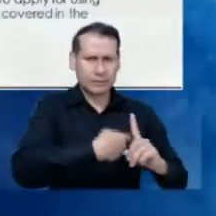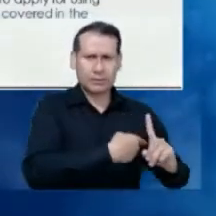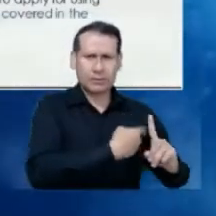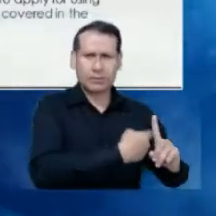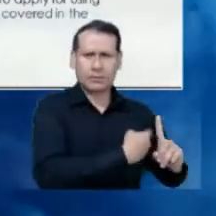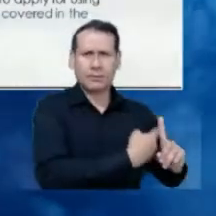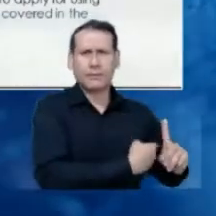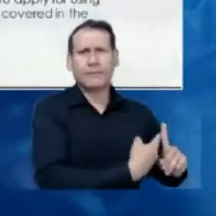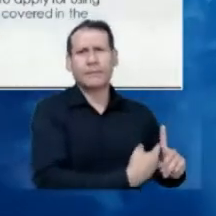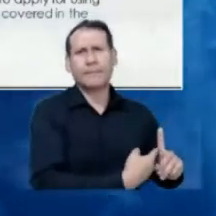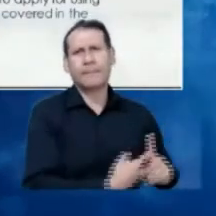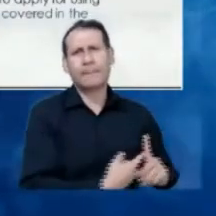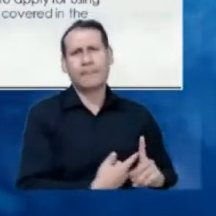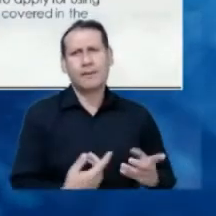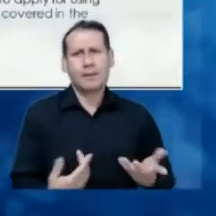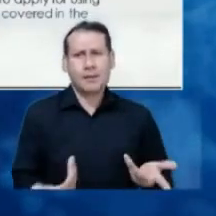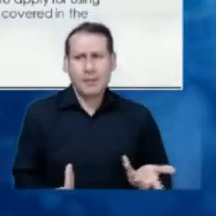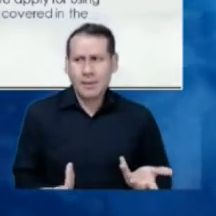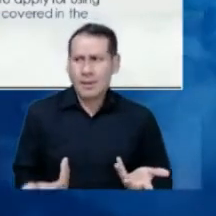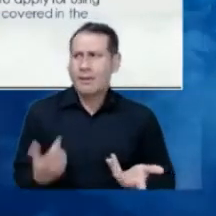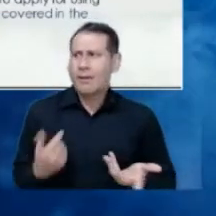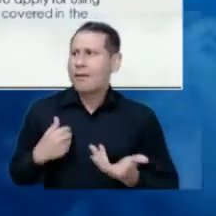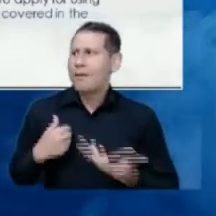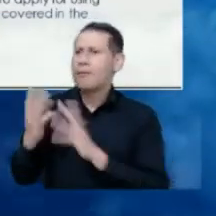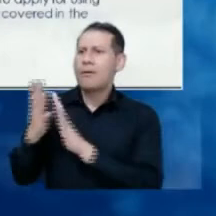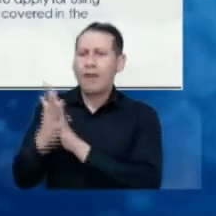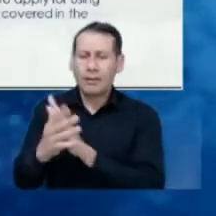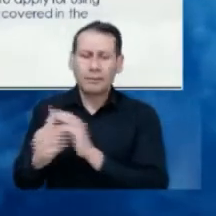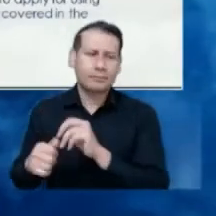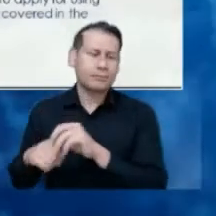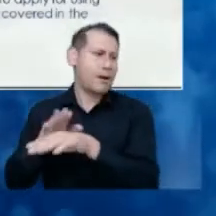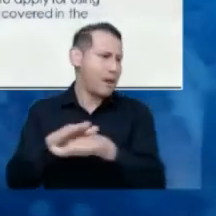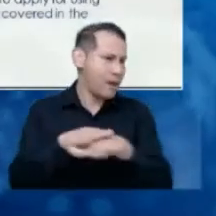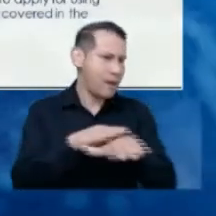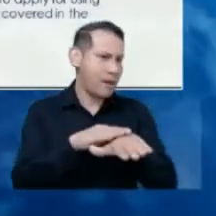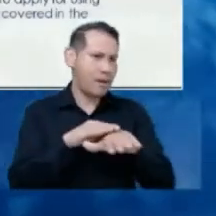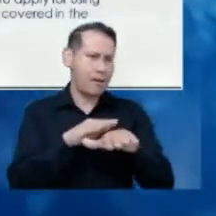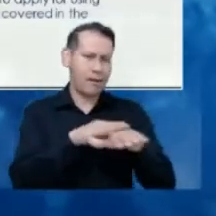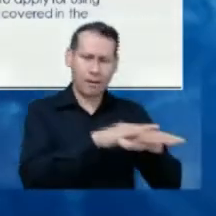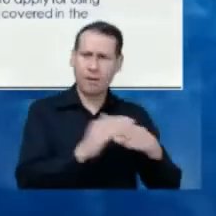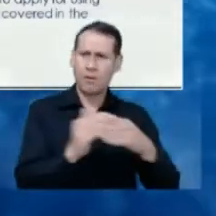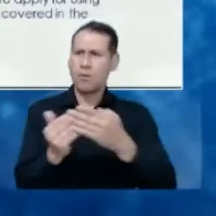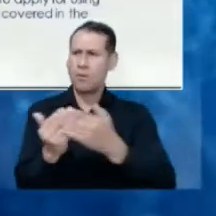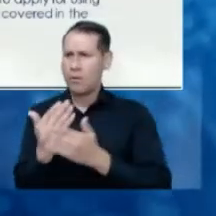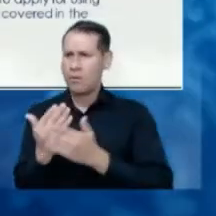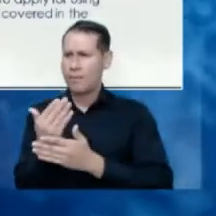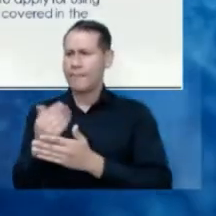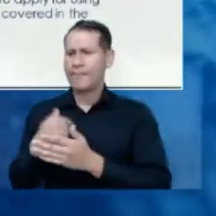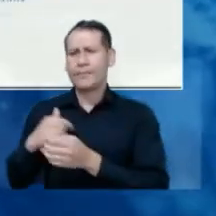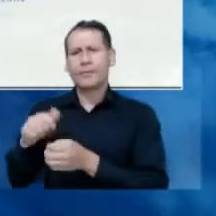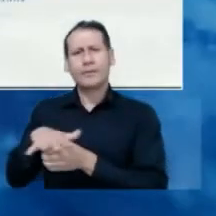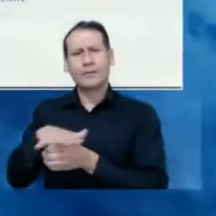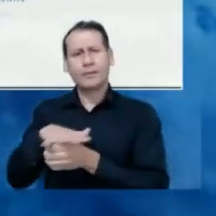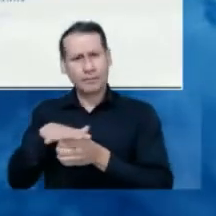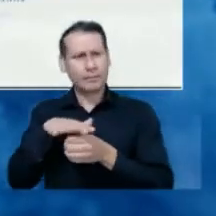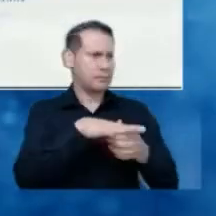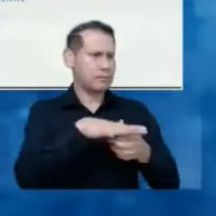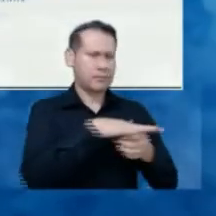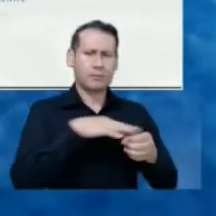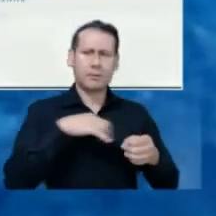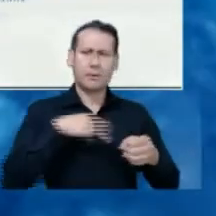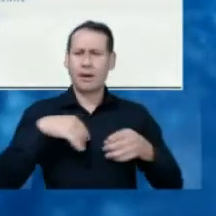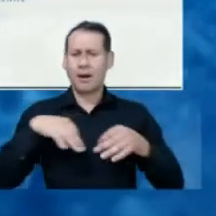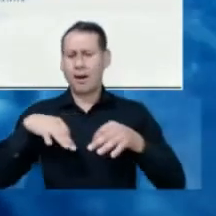to explain a case and to explain why it was jammed, what people are may have as sanctions, and